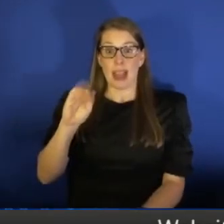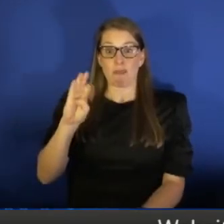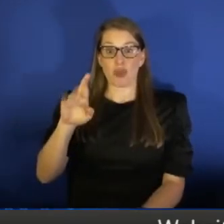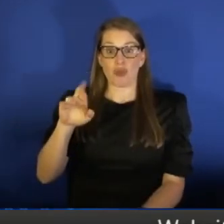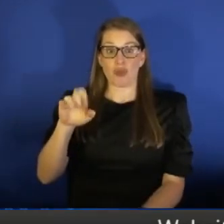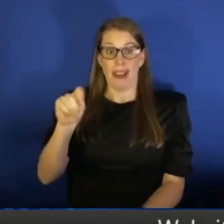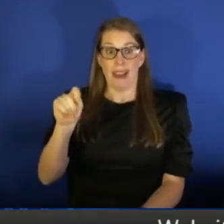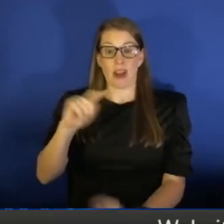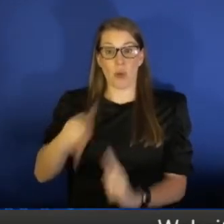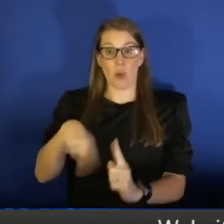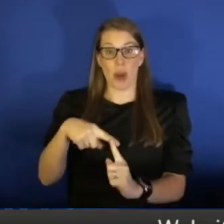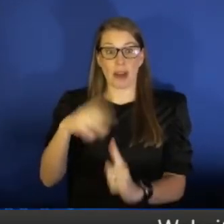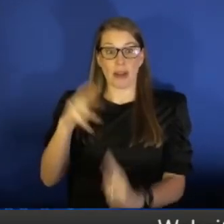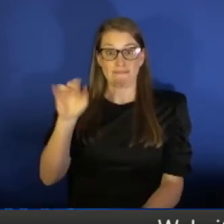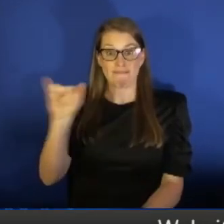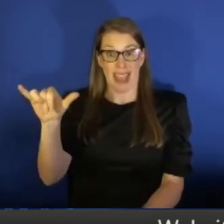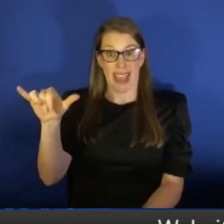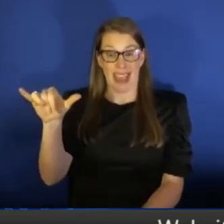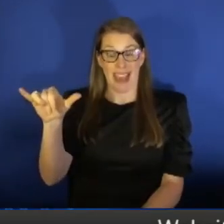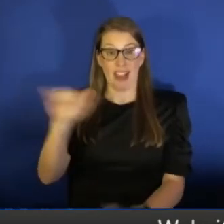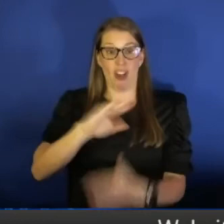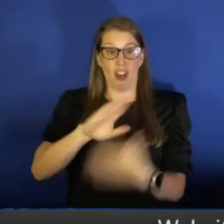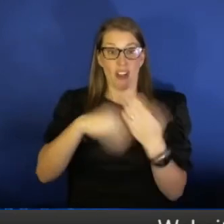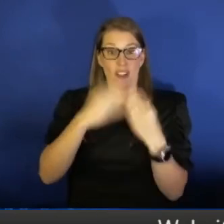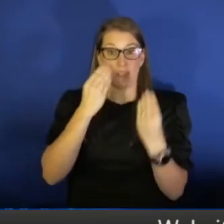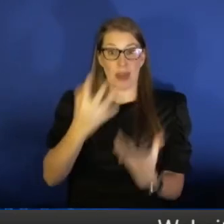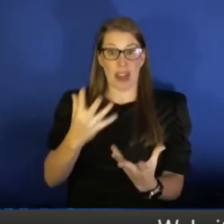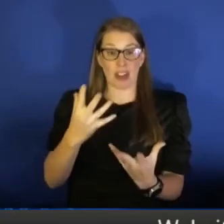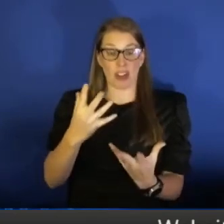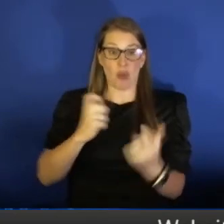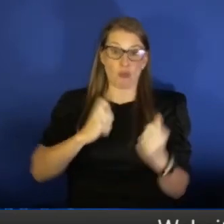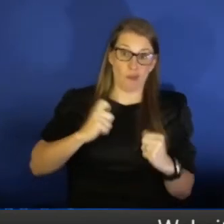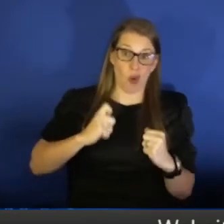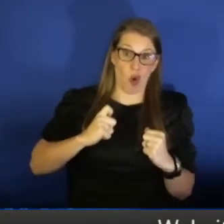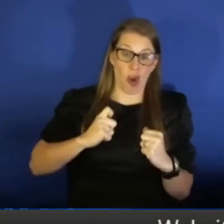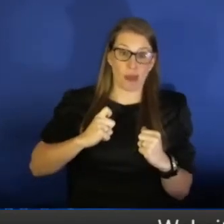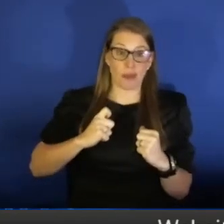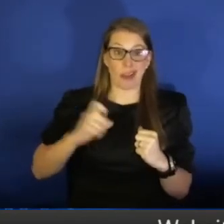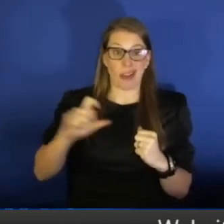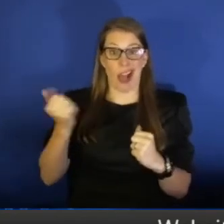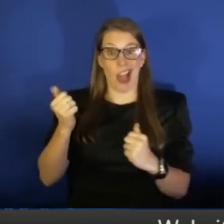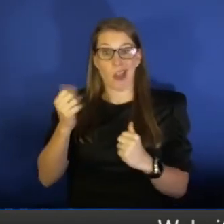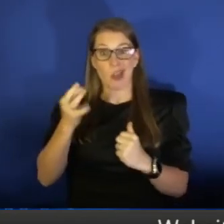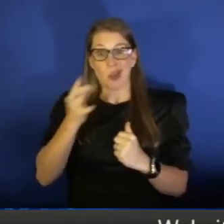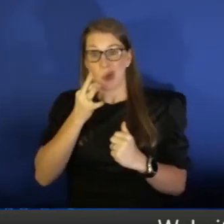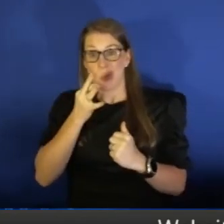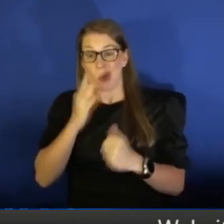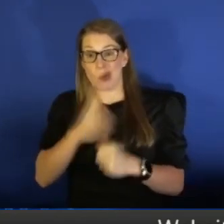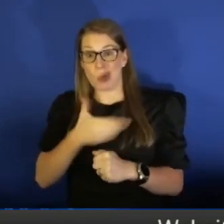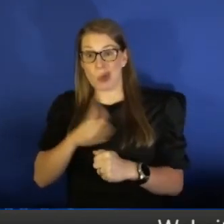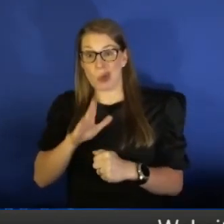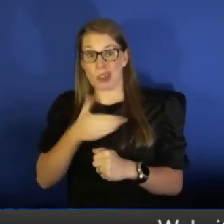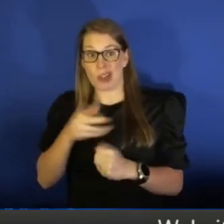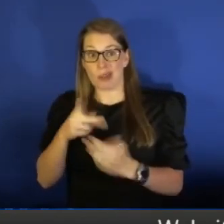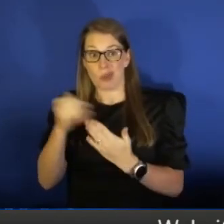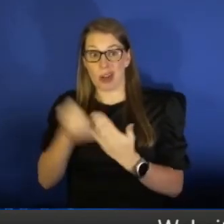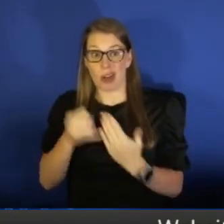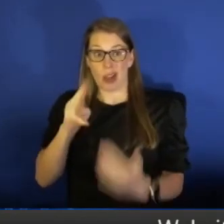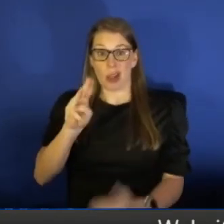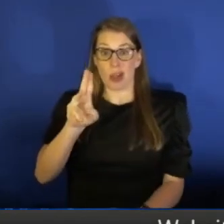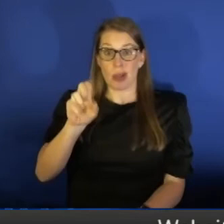May. So you can find all of this information about performances, some of the other upcoming music projects at